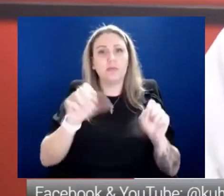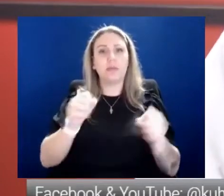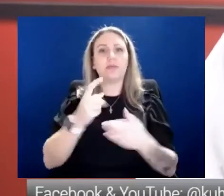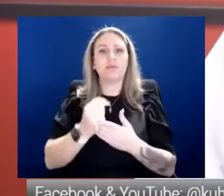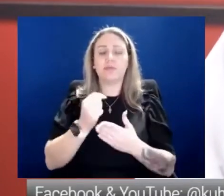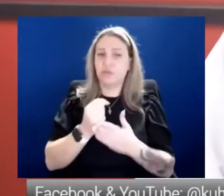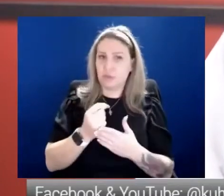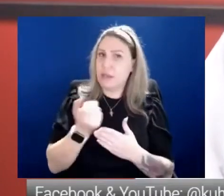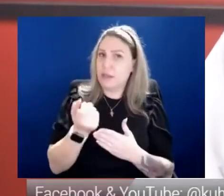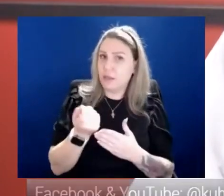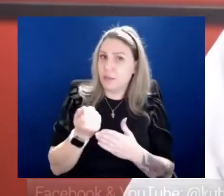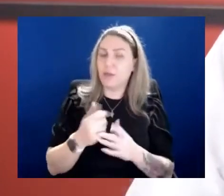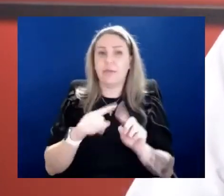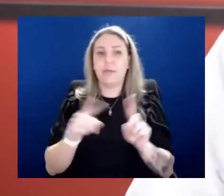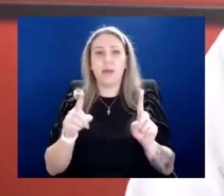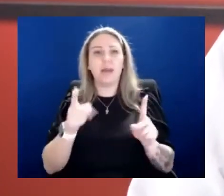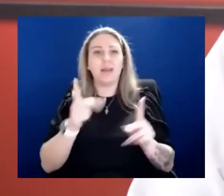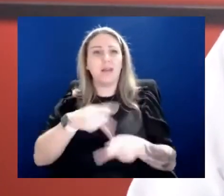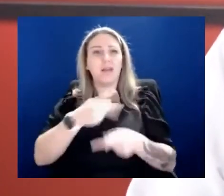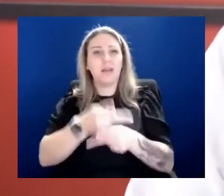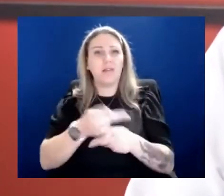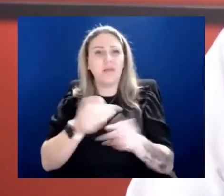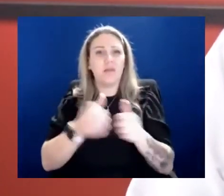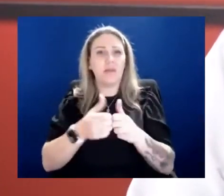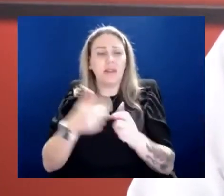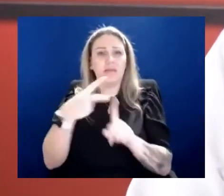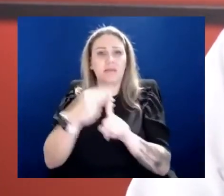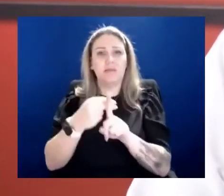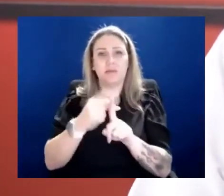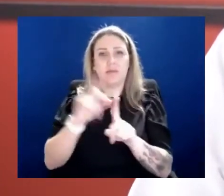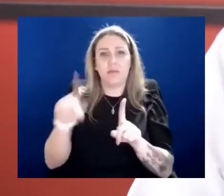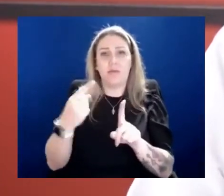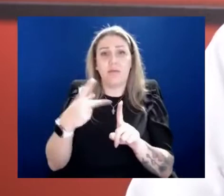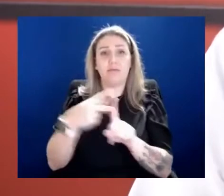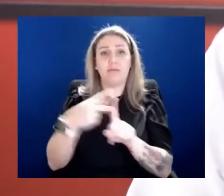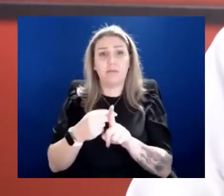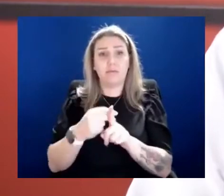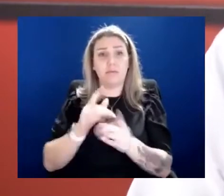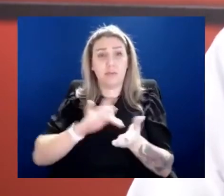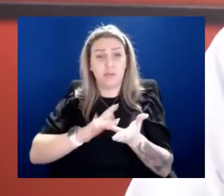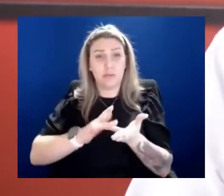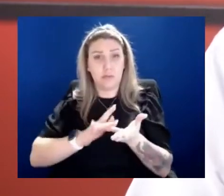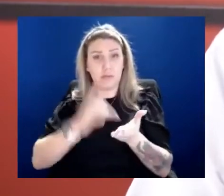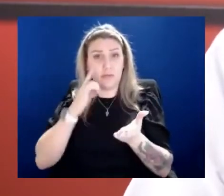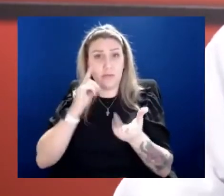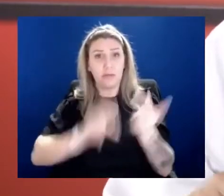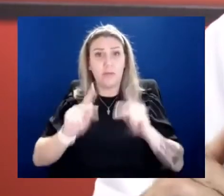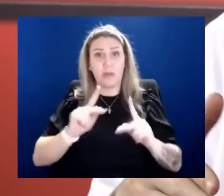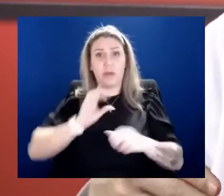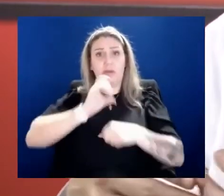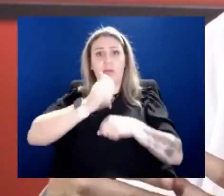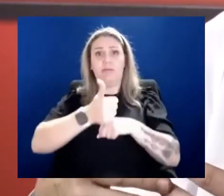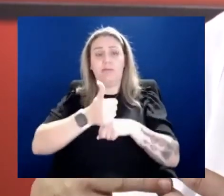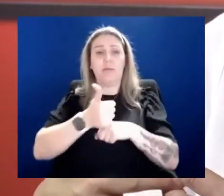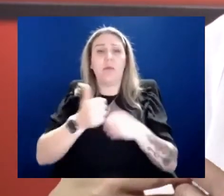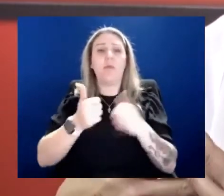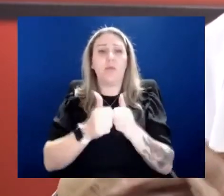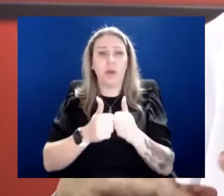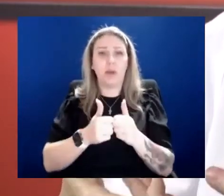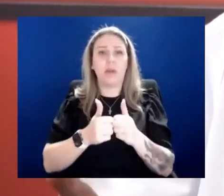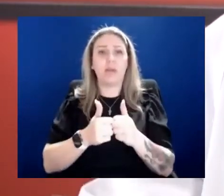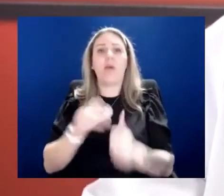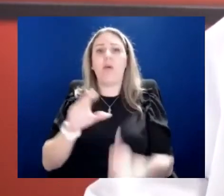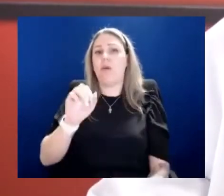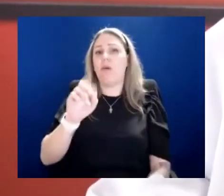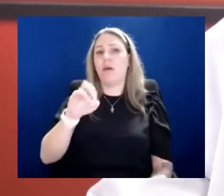but you have to be a little bit careful. As far as injections, the injectable medicines are only for people with established coronary arteries, so they aren't used to